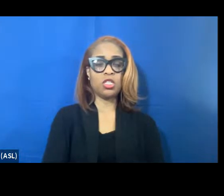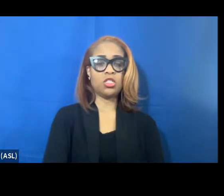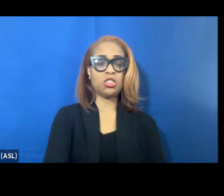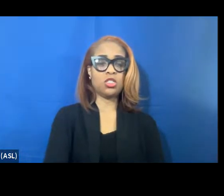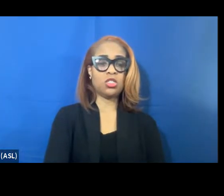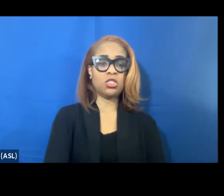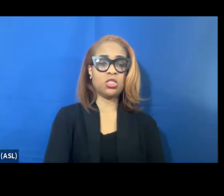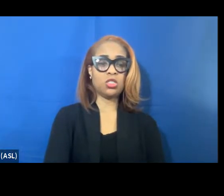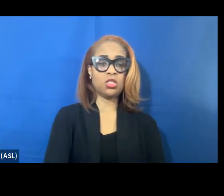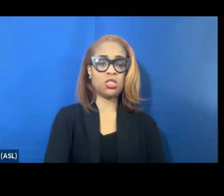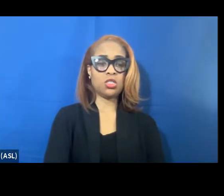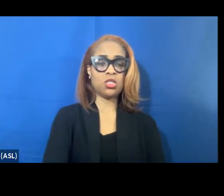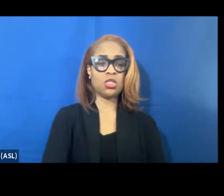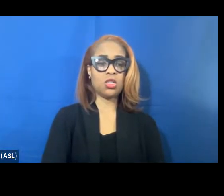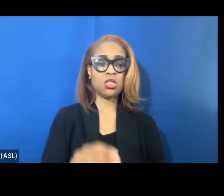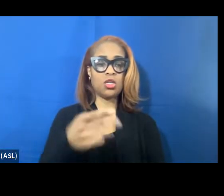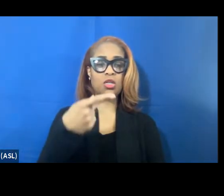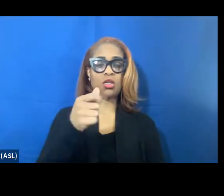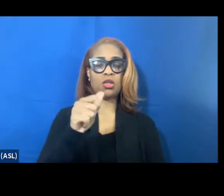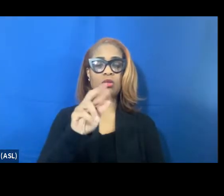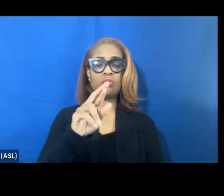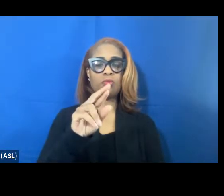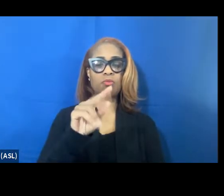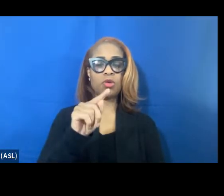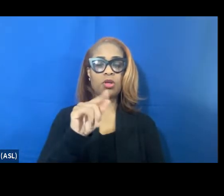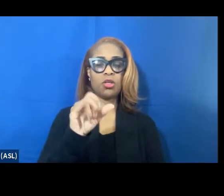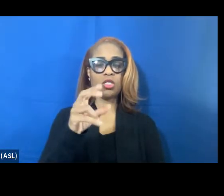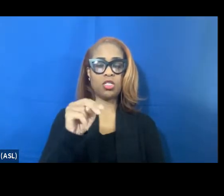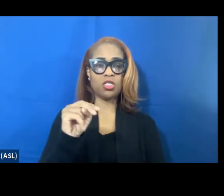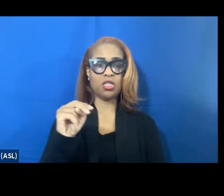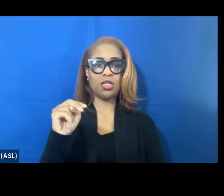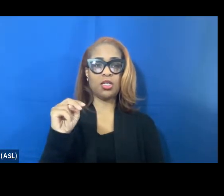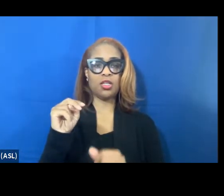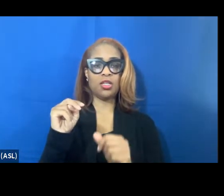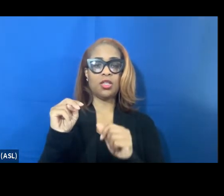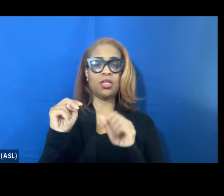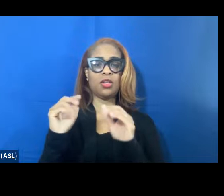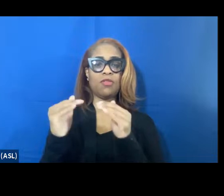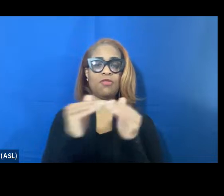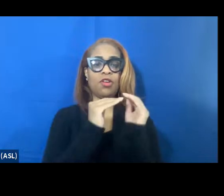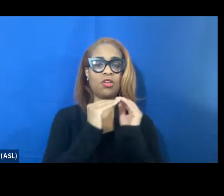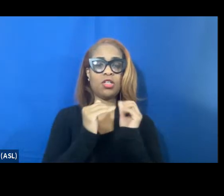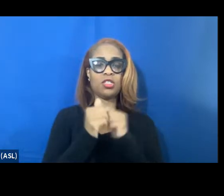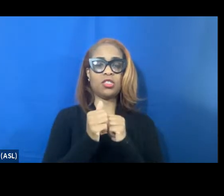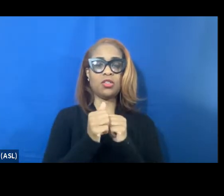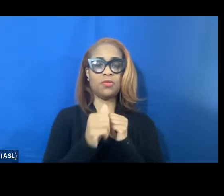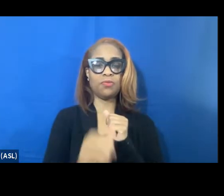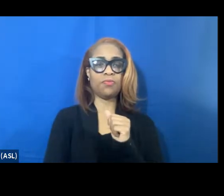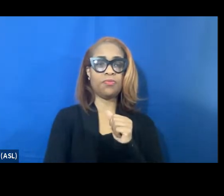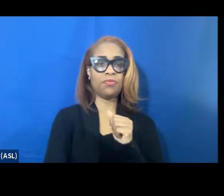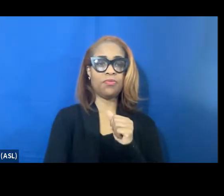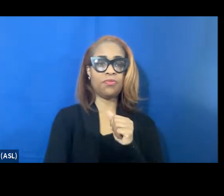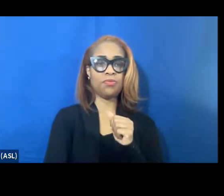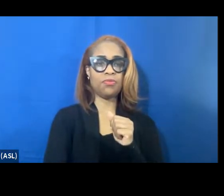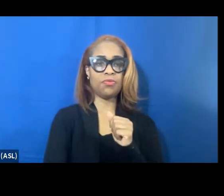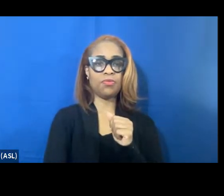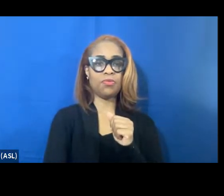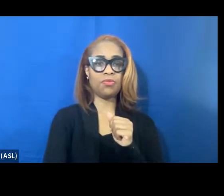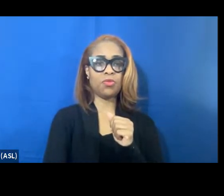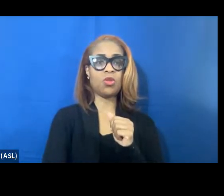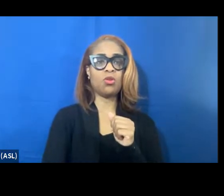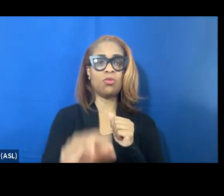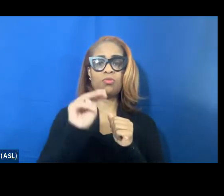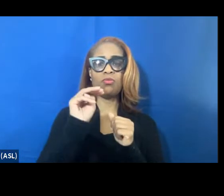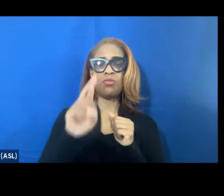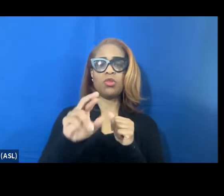the partisan fairness we have a couple measures there where would you like to go um i'd like to see district 60 oh oh mr stegall